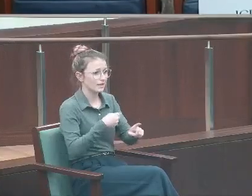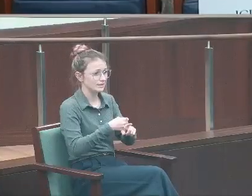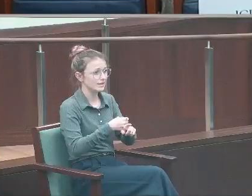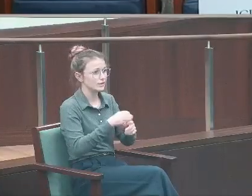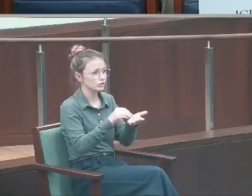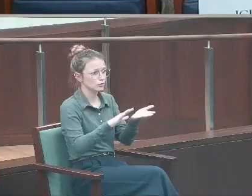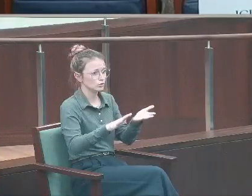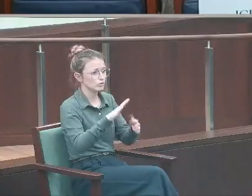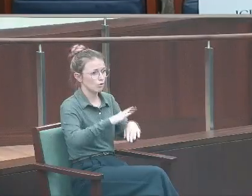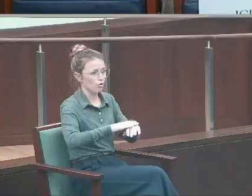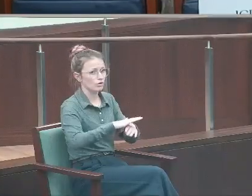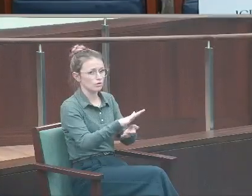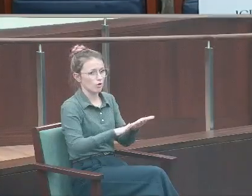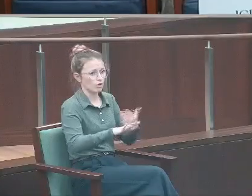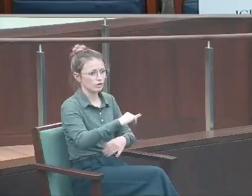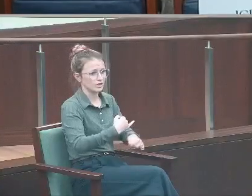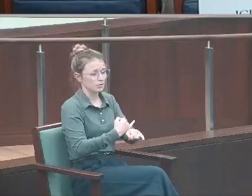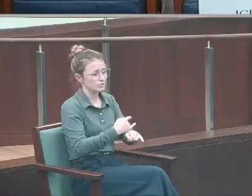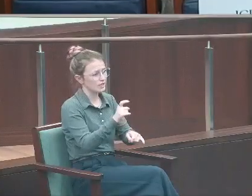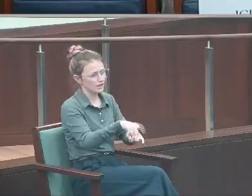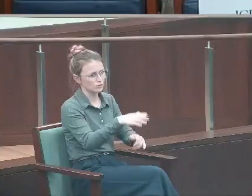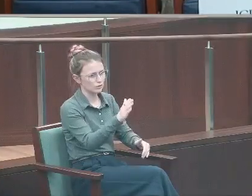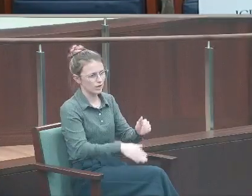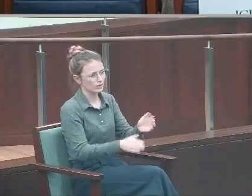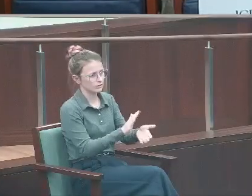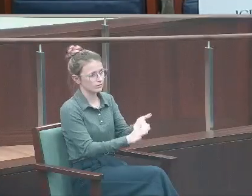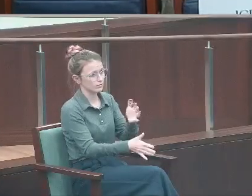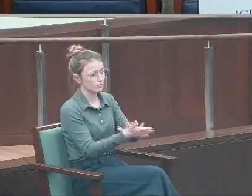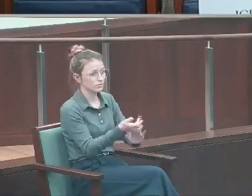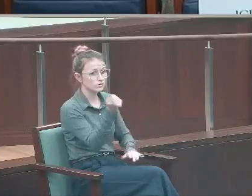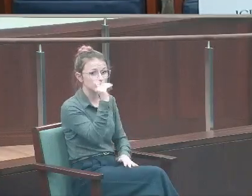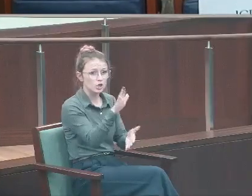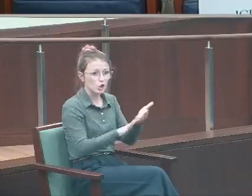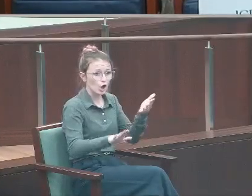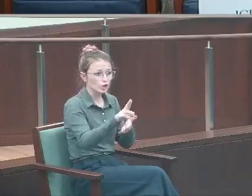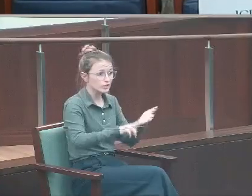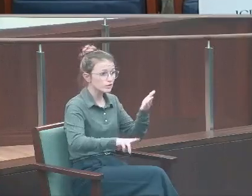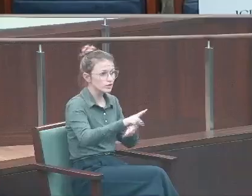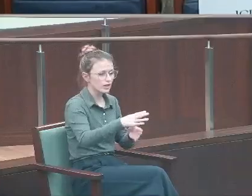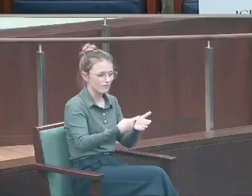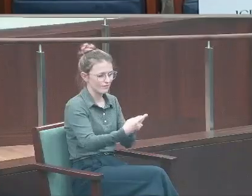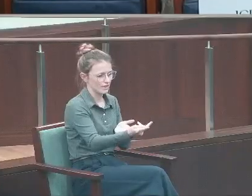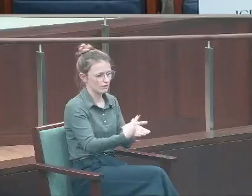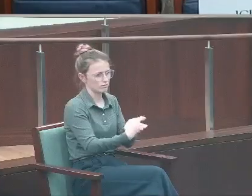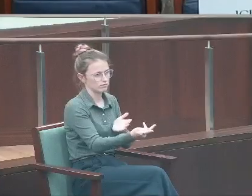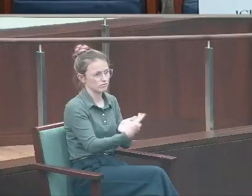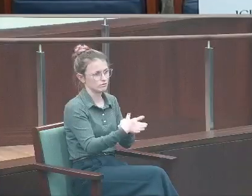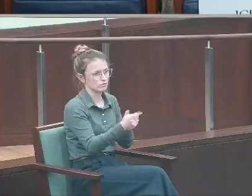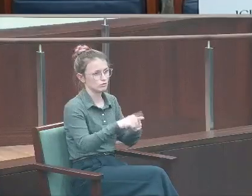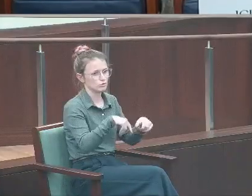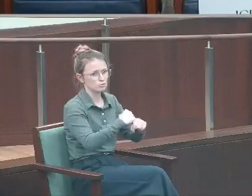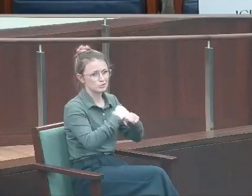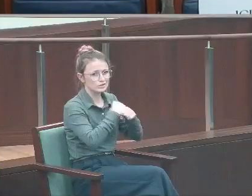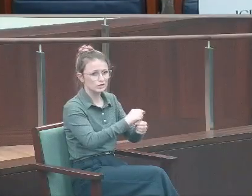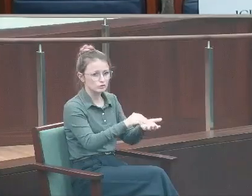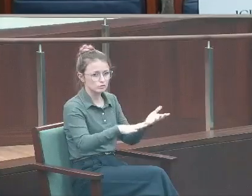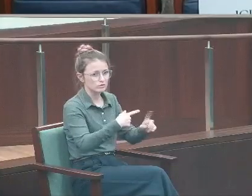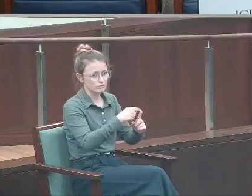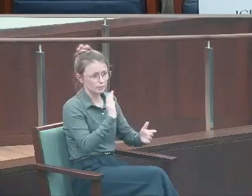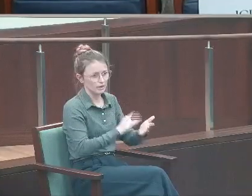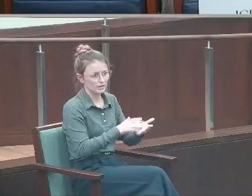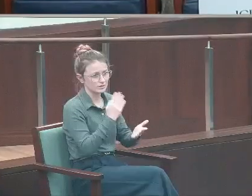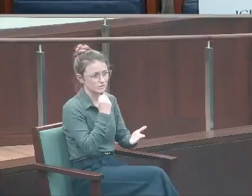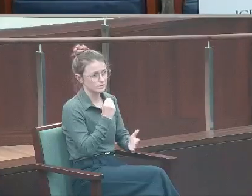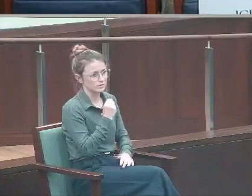end. And our colleges and universities have failed to protect Jewish students from that anti-Semitism.